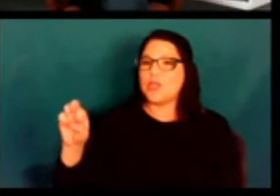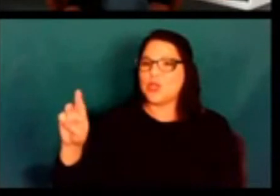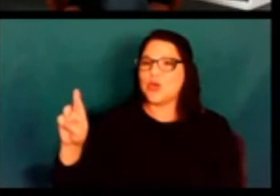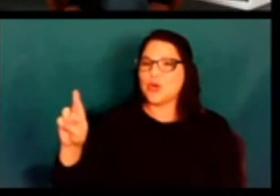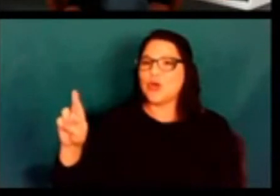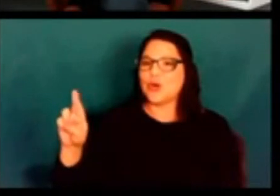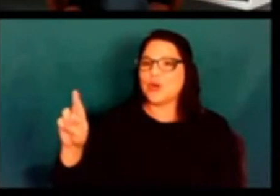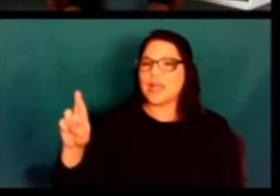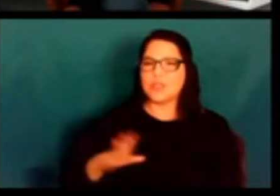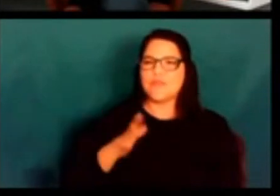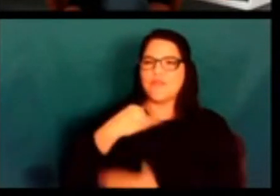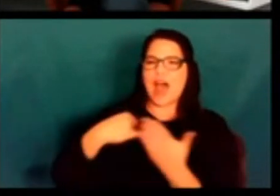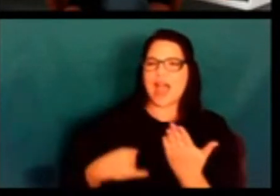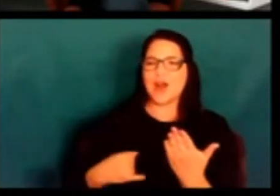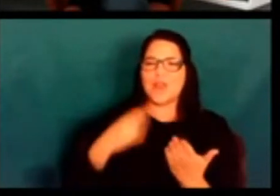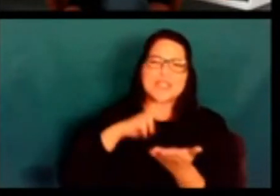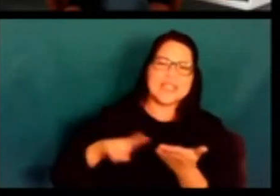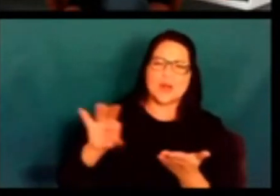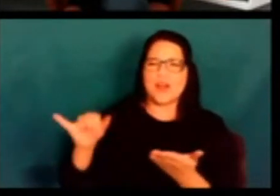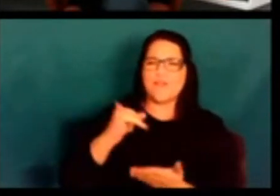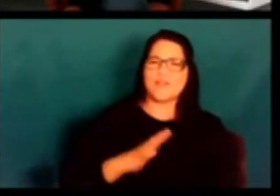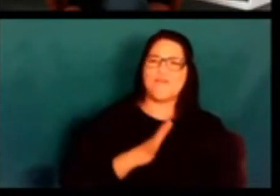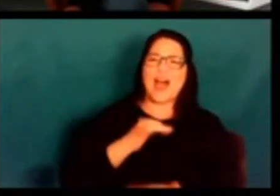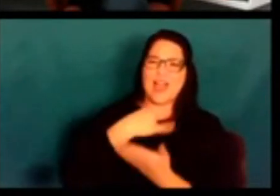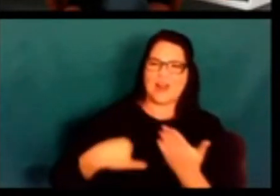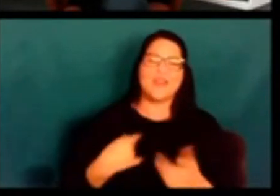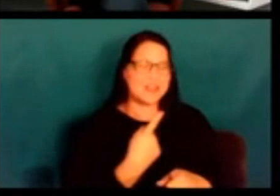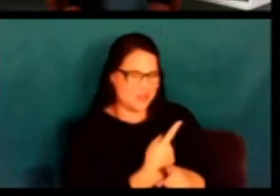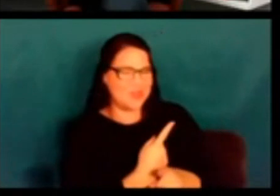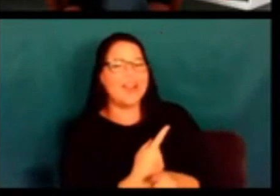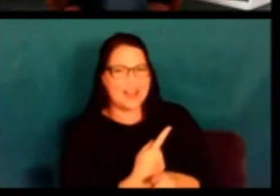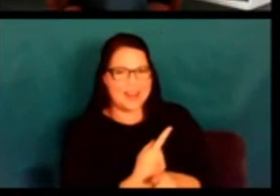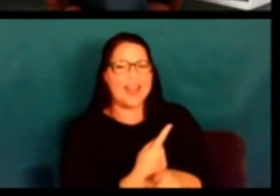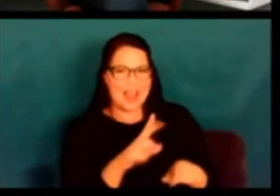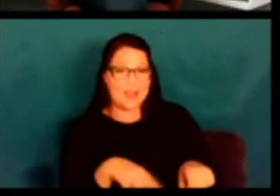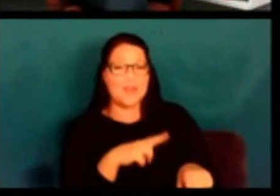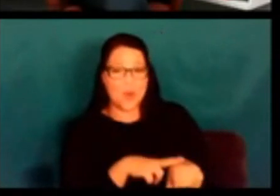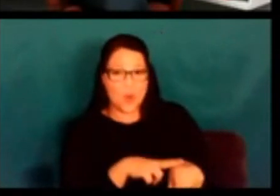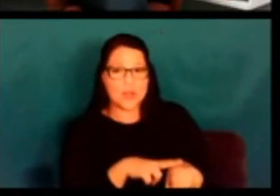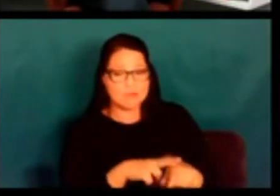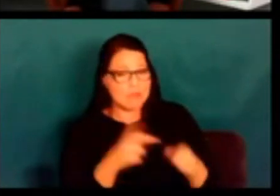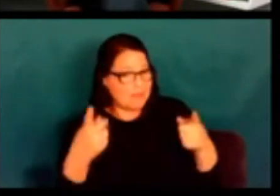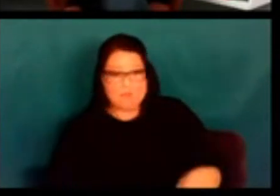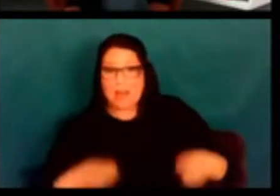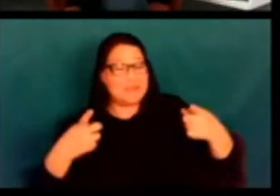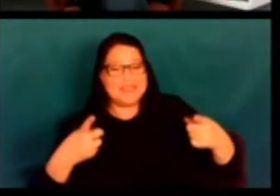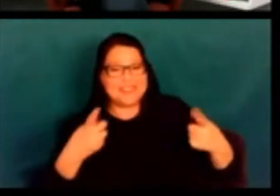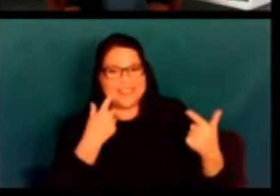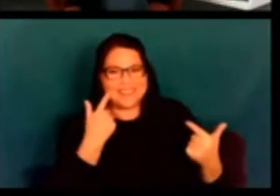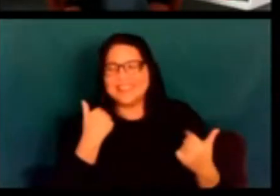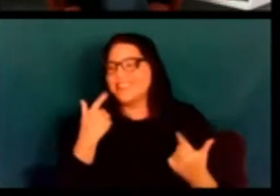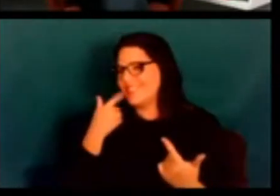The fine art. He was the Secretary of Fine Arts. That's right. And of course, that all came to pass too.